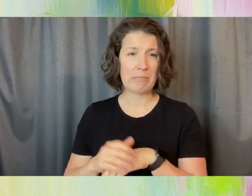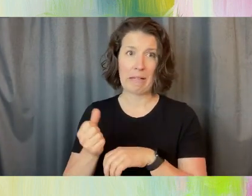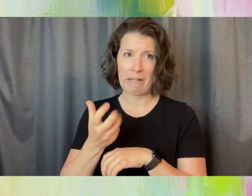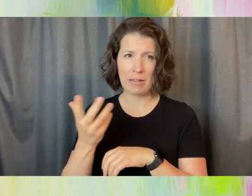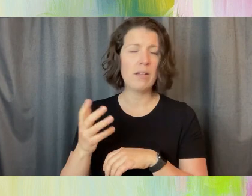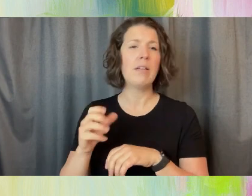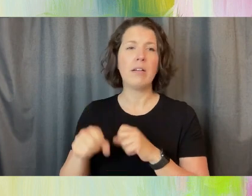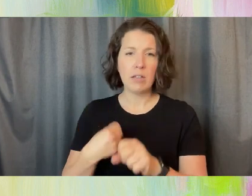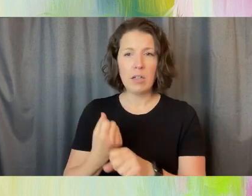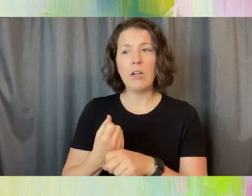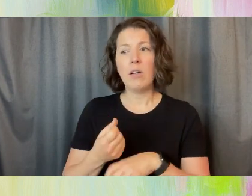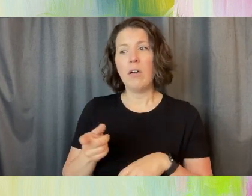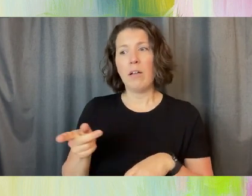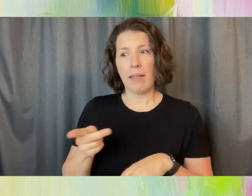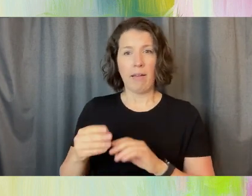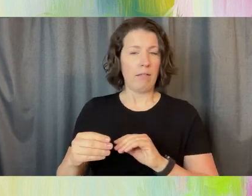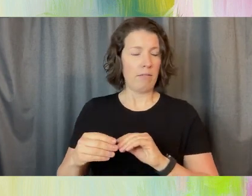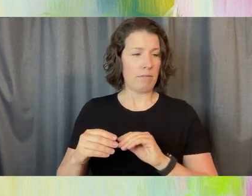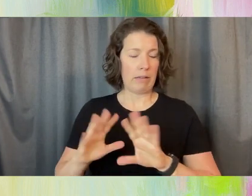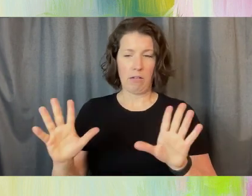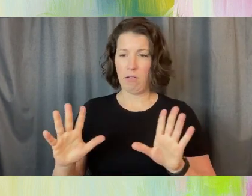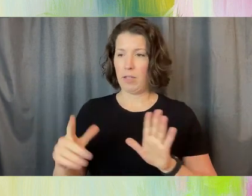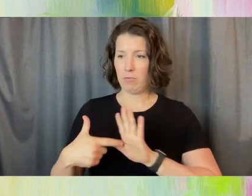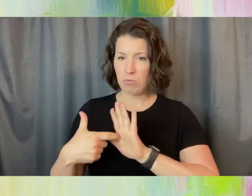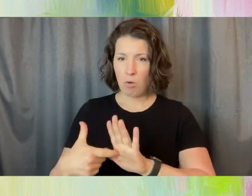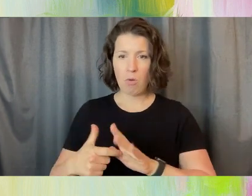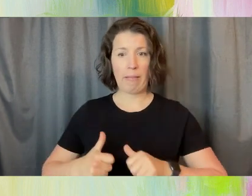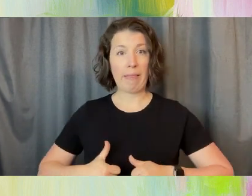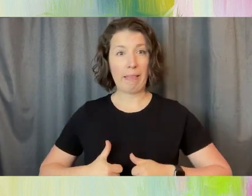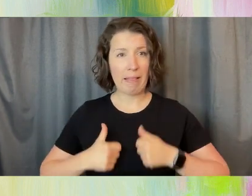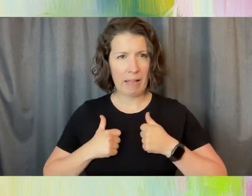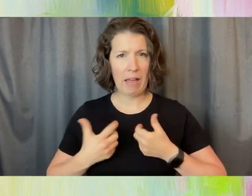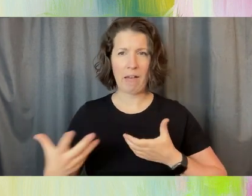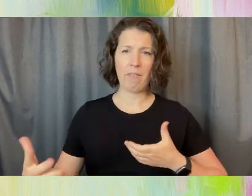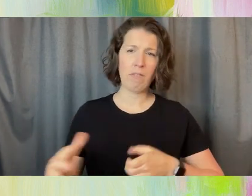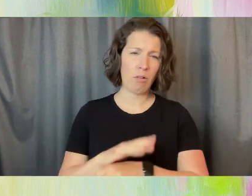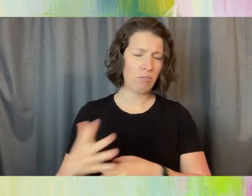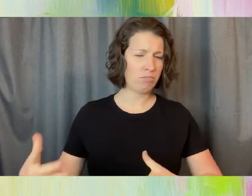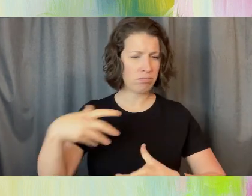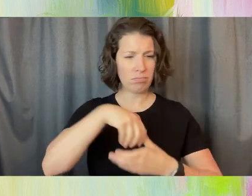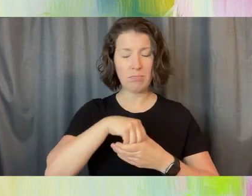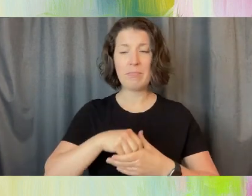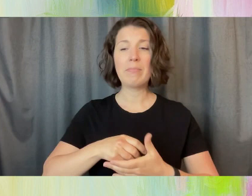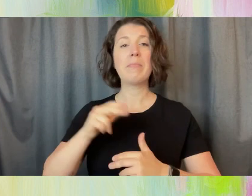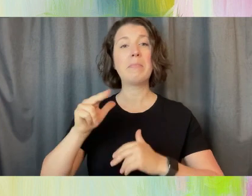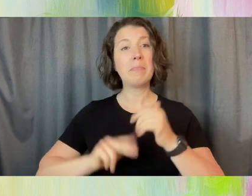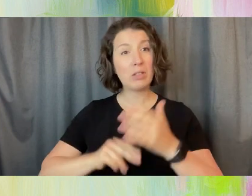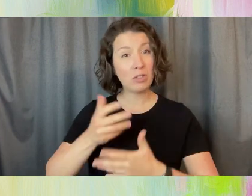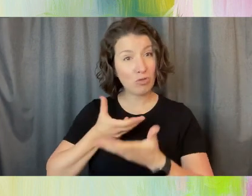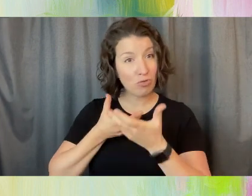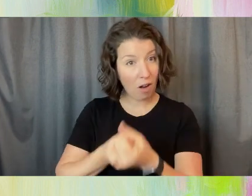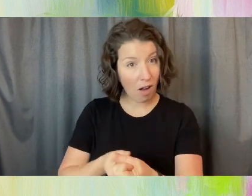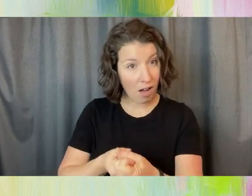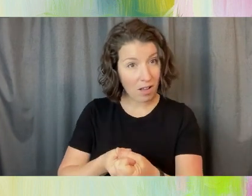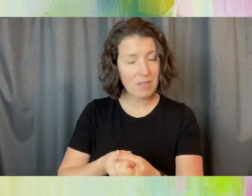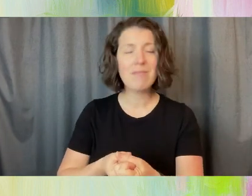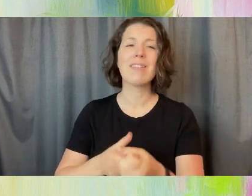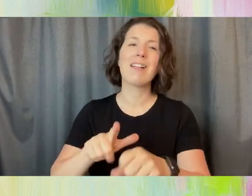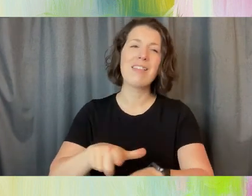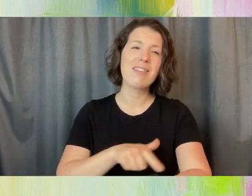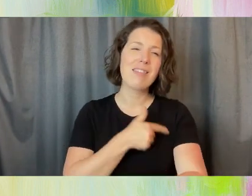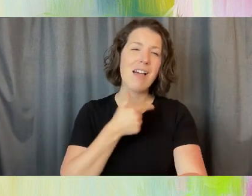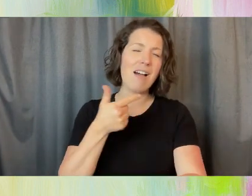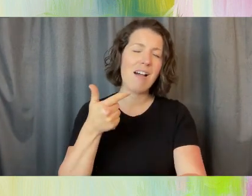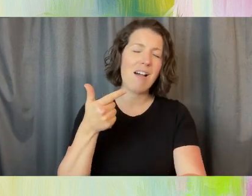live and live and embody is that building trust is a lifelong endeavor. You don't